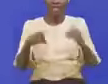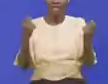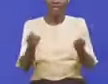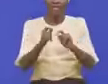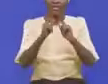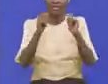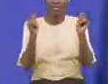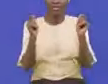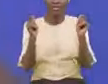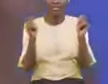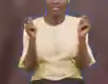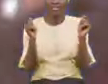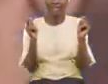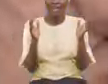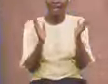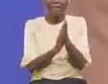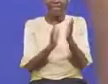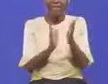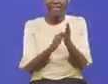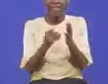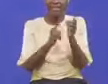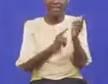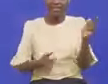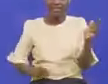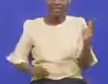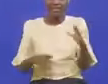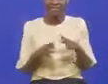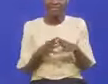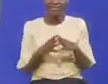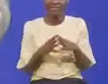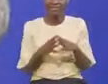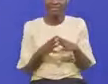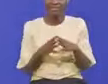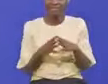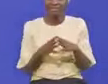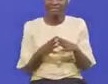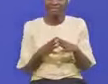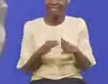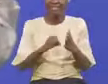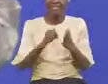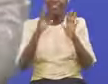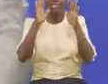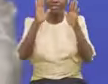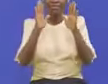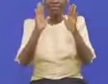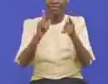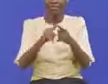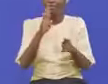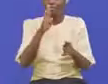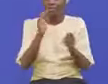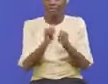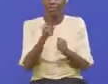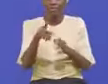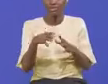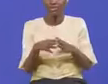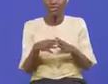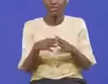Hallelujah. Hallelujah. Praise the Lord. Praise the Lord. It's wonderful to be with you.